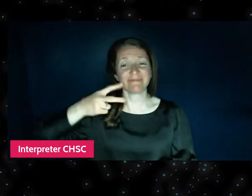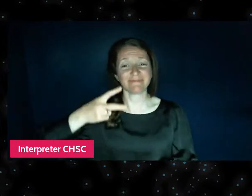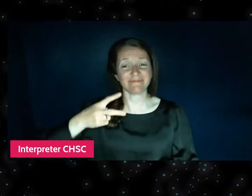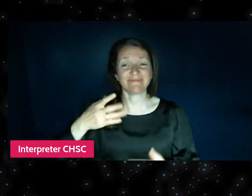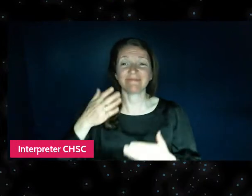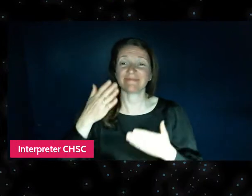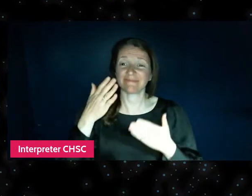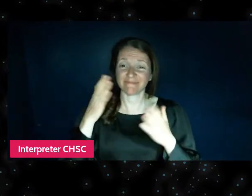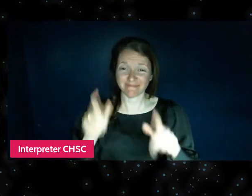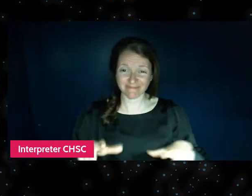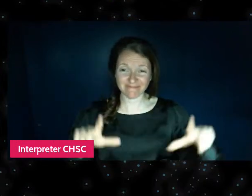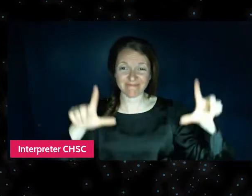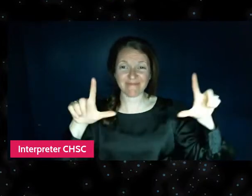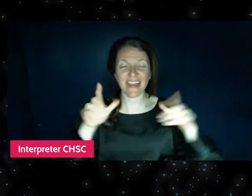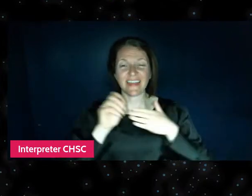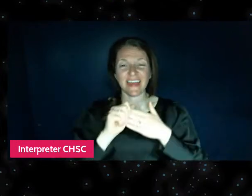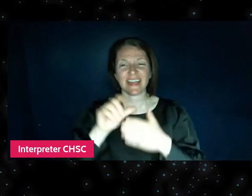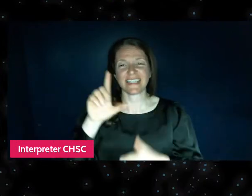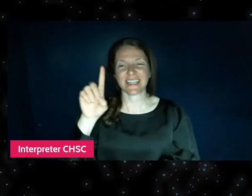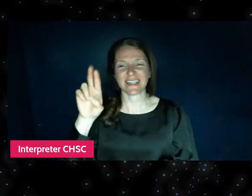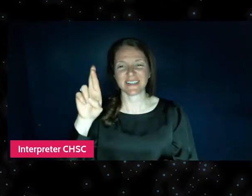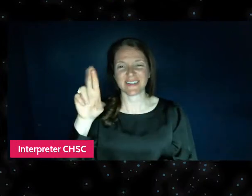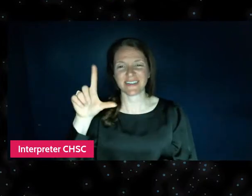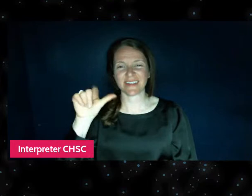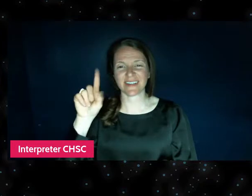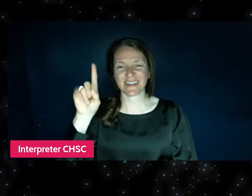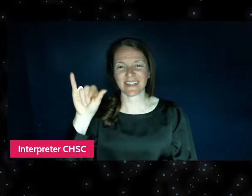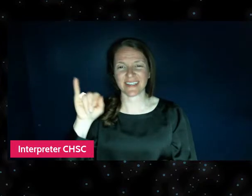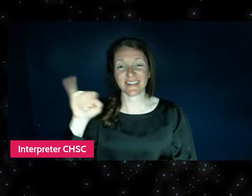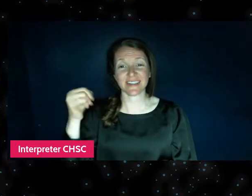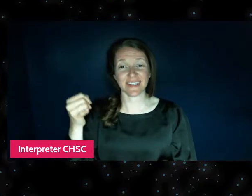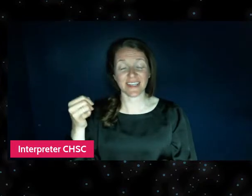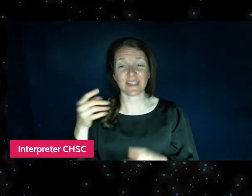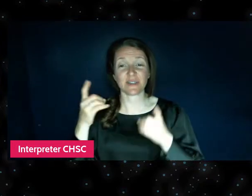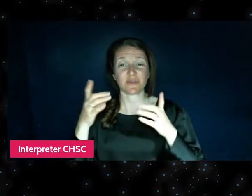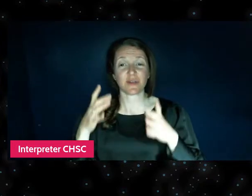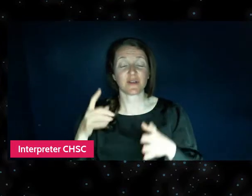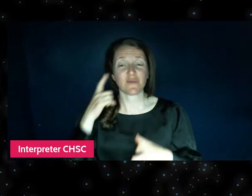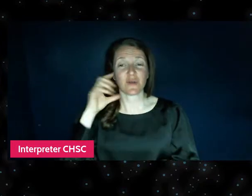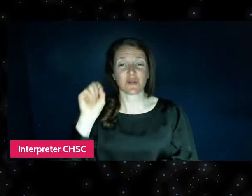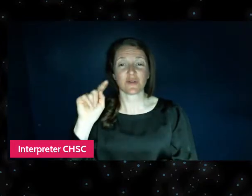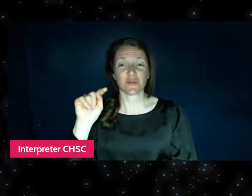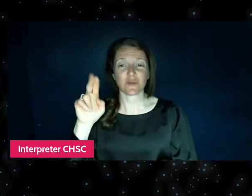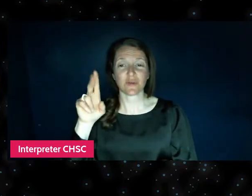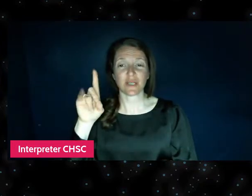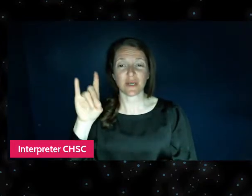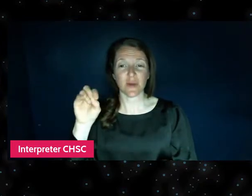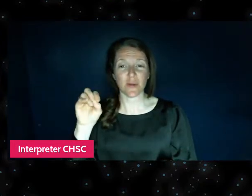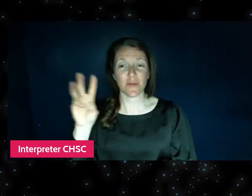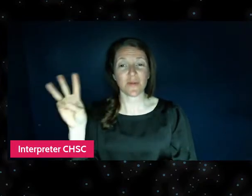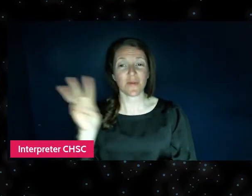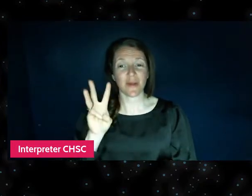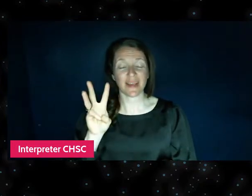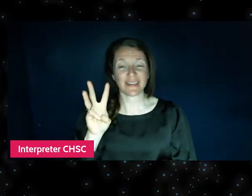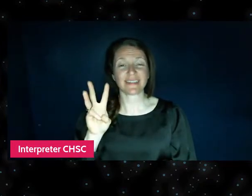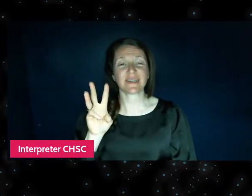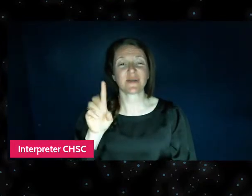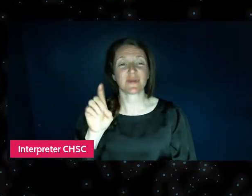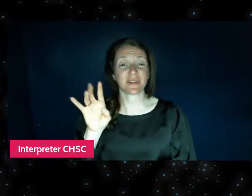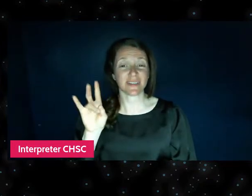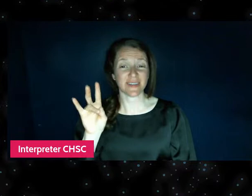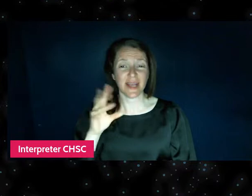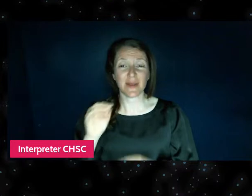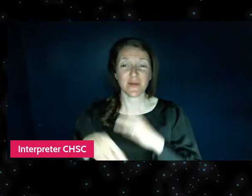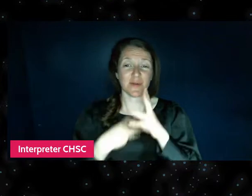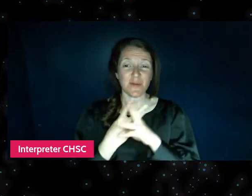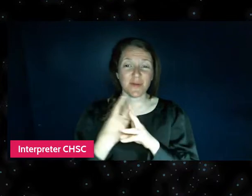J, Director of Programming, Education, and Outreach for Studio West 117, and the world's first drag